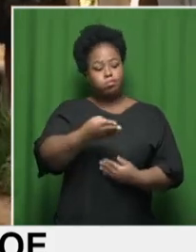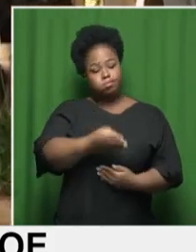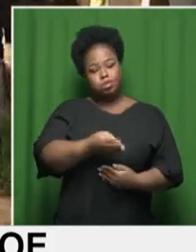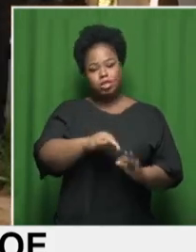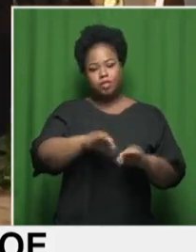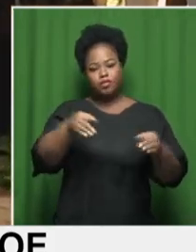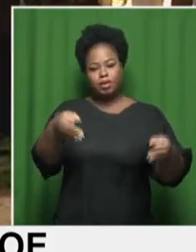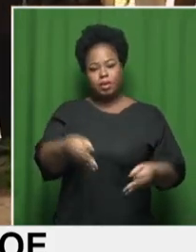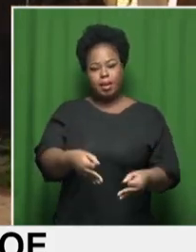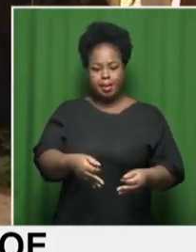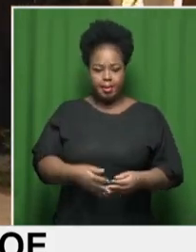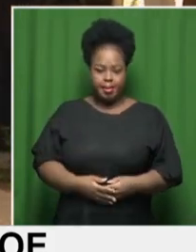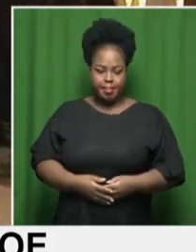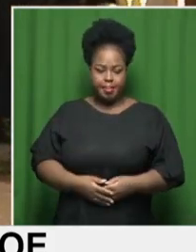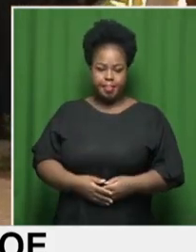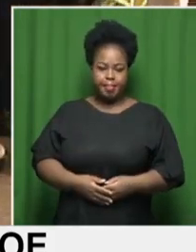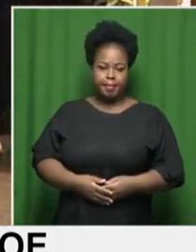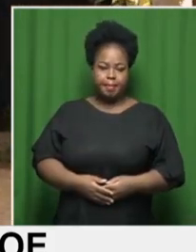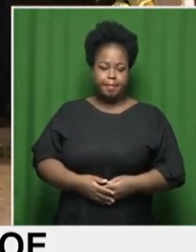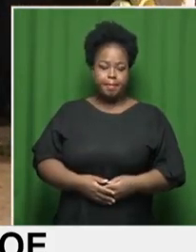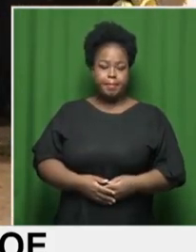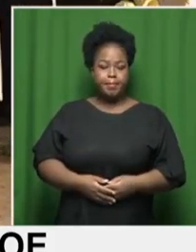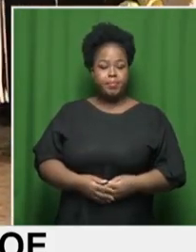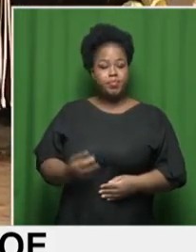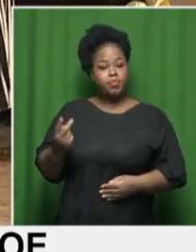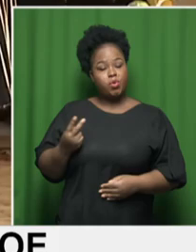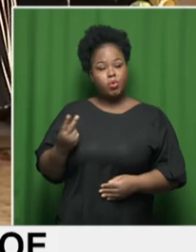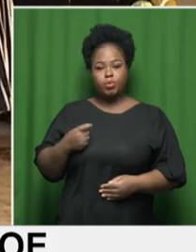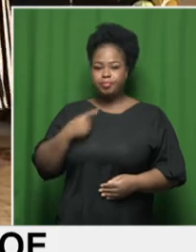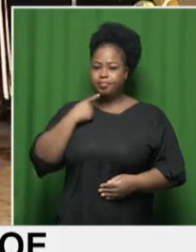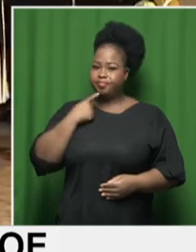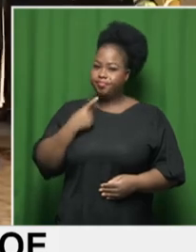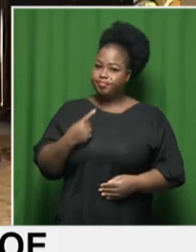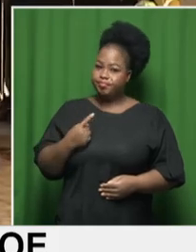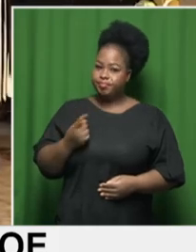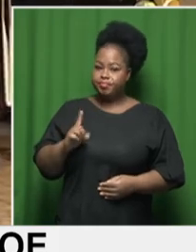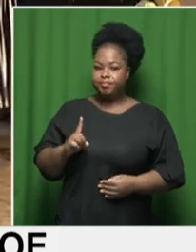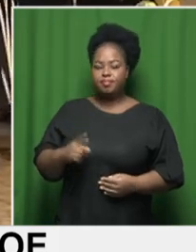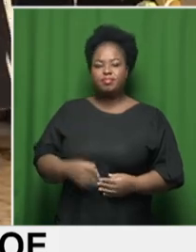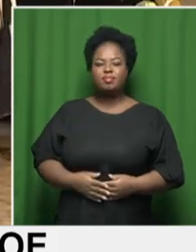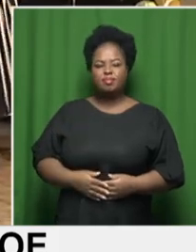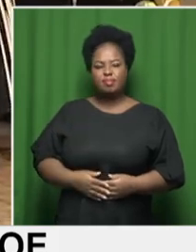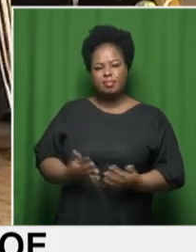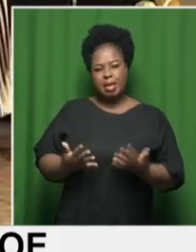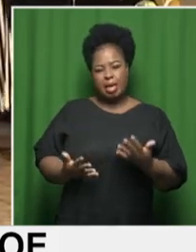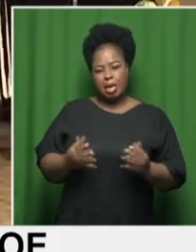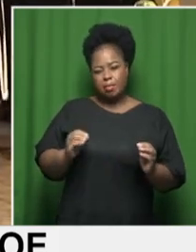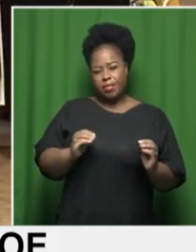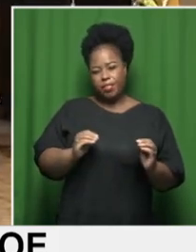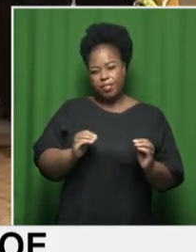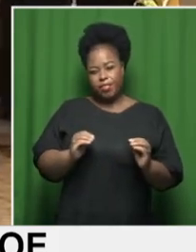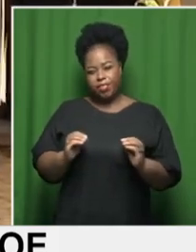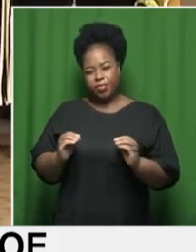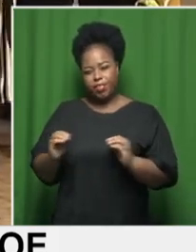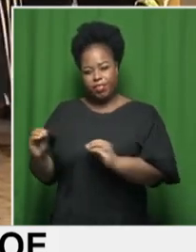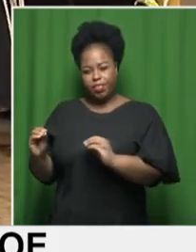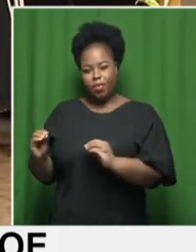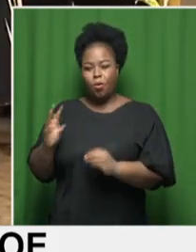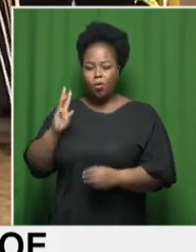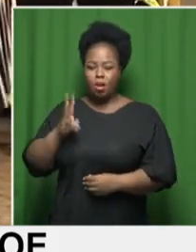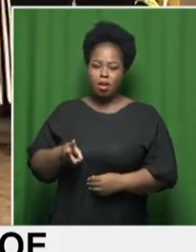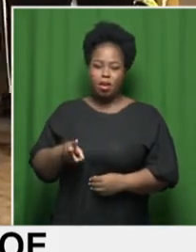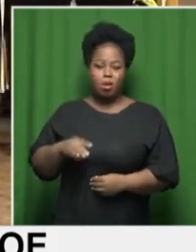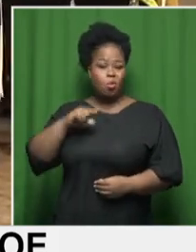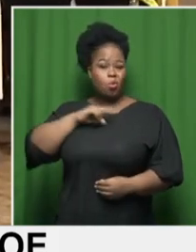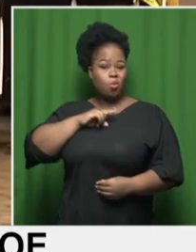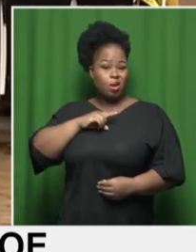funeral, and he did indicate that there's a possibility that there will be a slight delay, because according to the